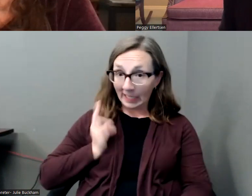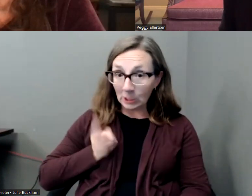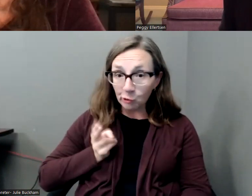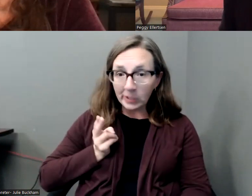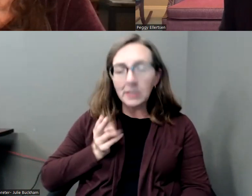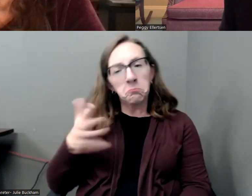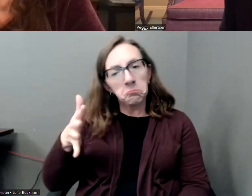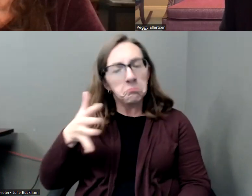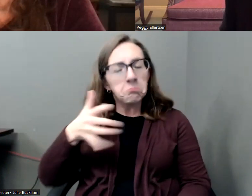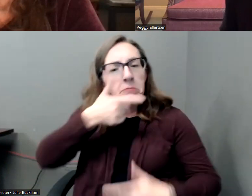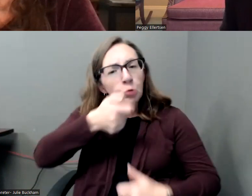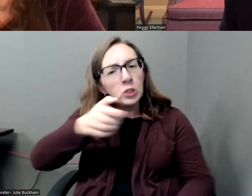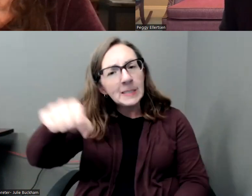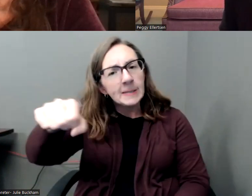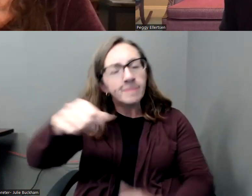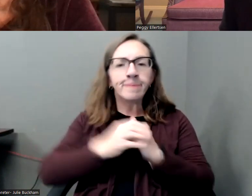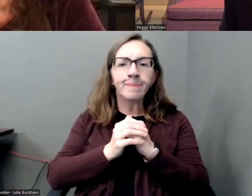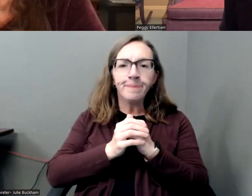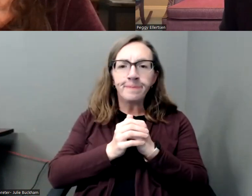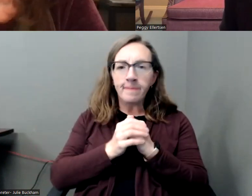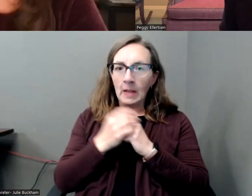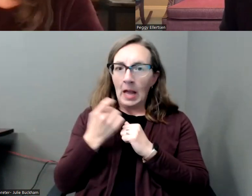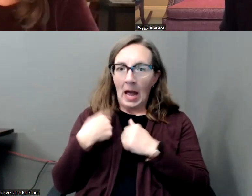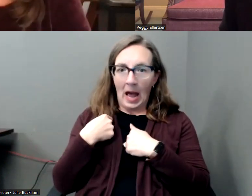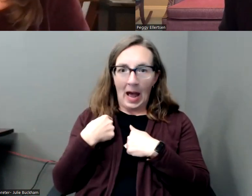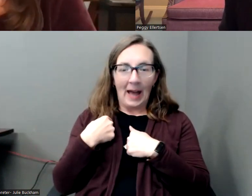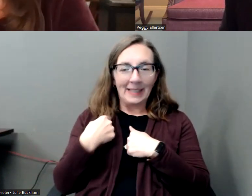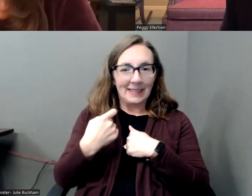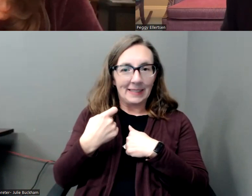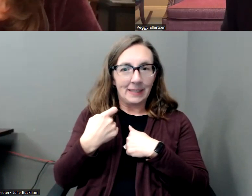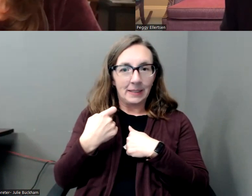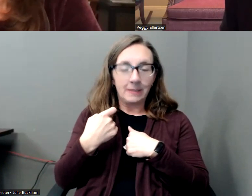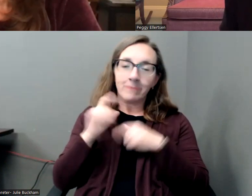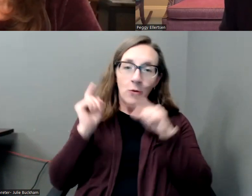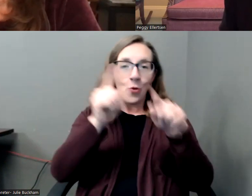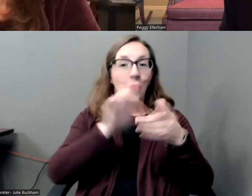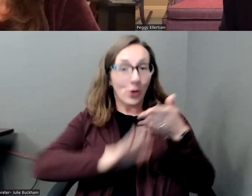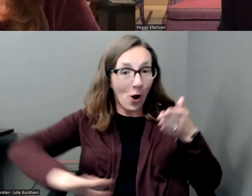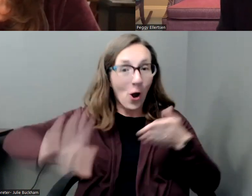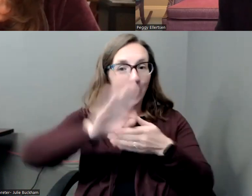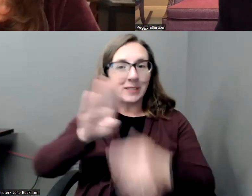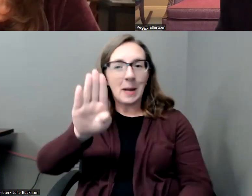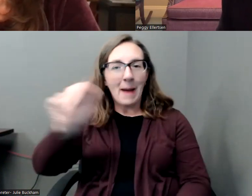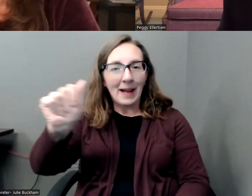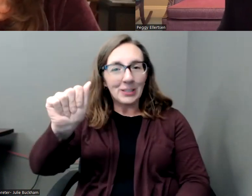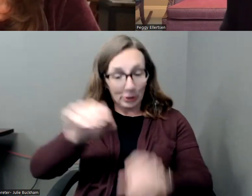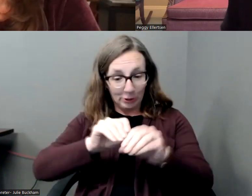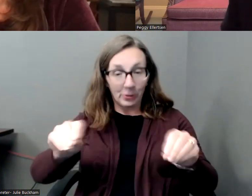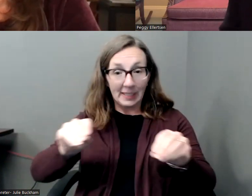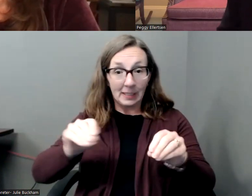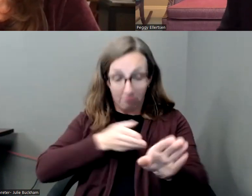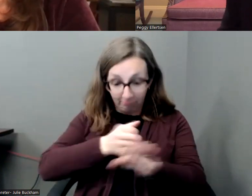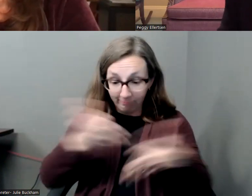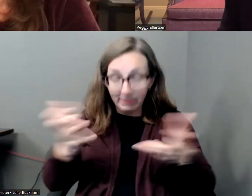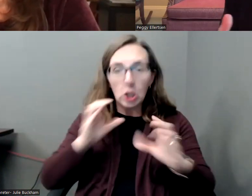bit interesting in that just as I was completing a bachelor's program in communication disorders and